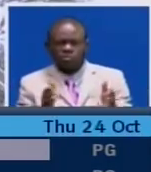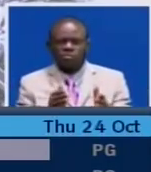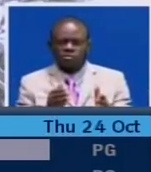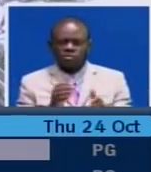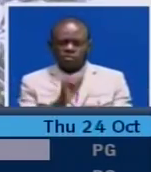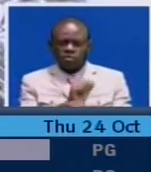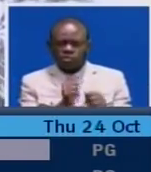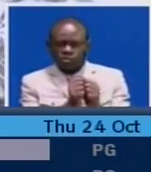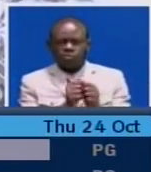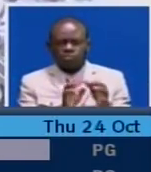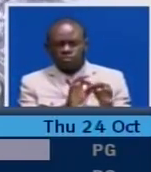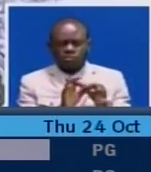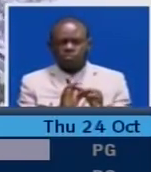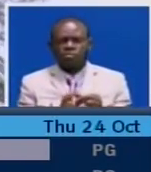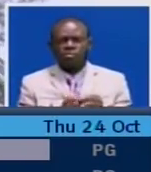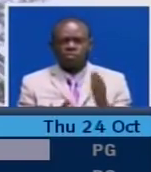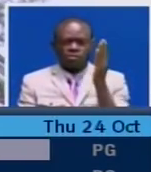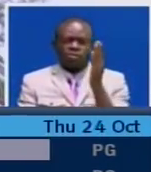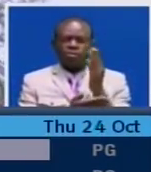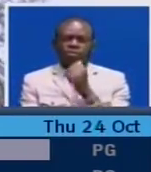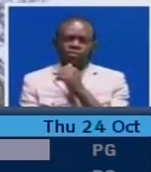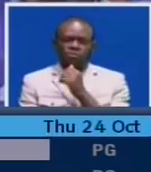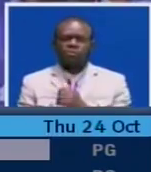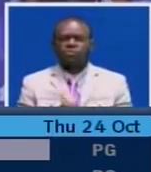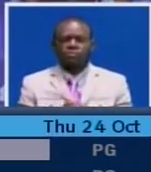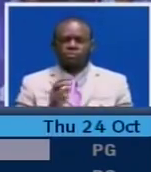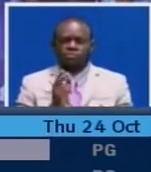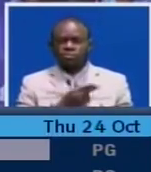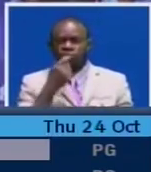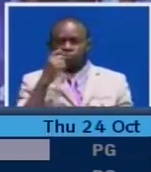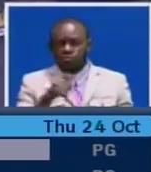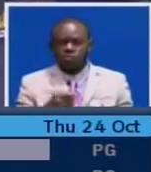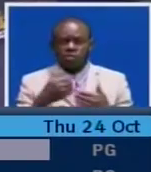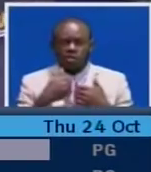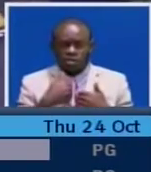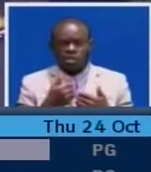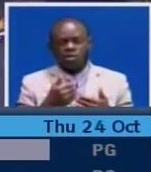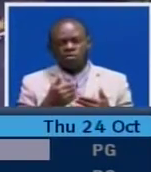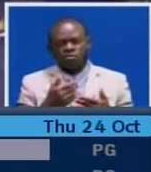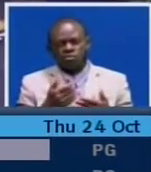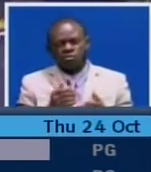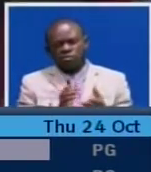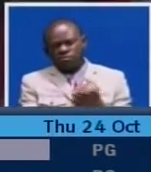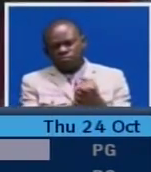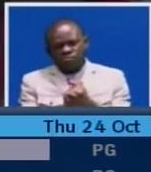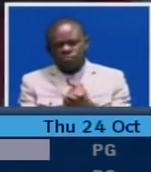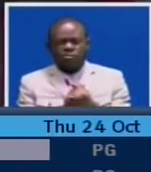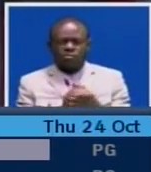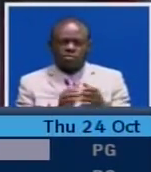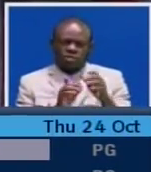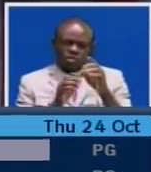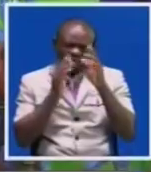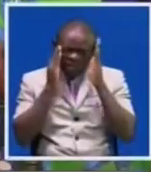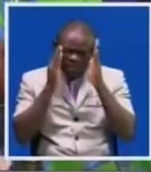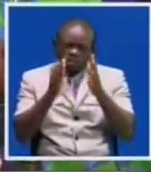must continue to build a nation with greater determination, sacrifice, unity of purpose, and nationalism so that we can